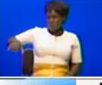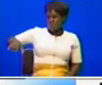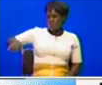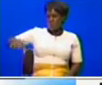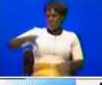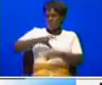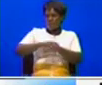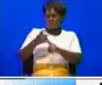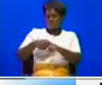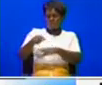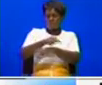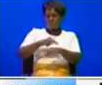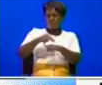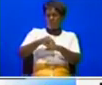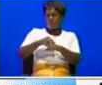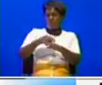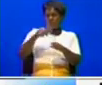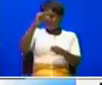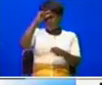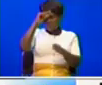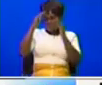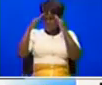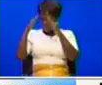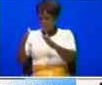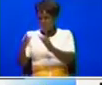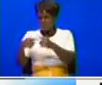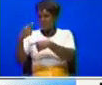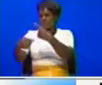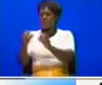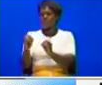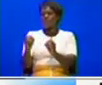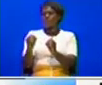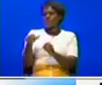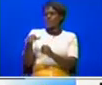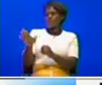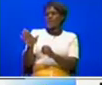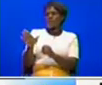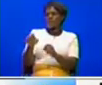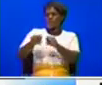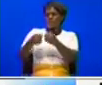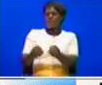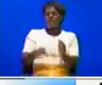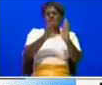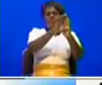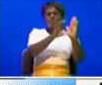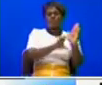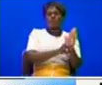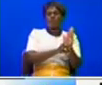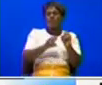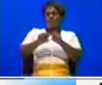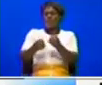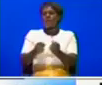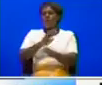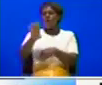the national government through the exchequer has to go to development. But my brother has not done that. He has defied the Constitution. He has defied all the